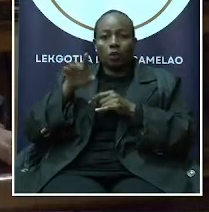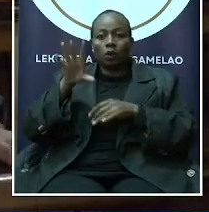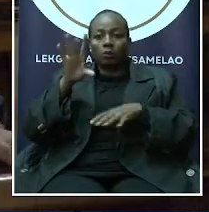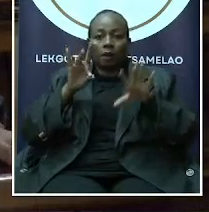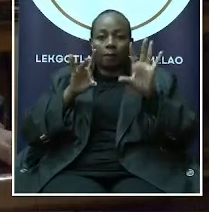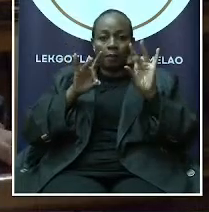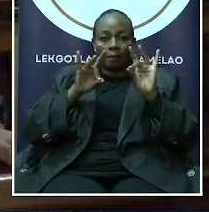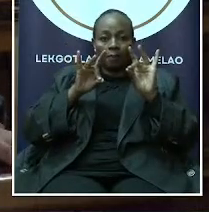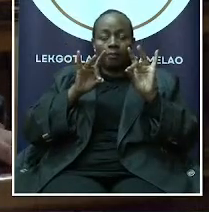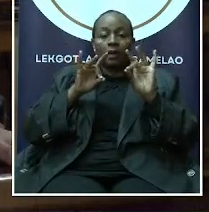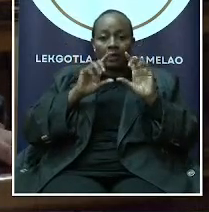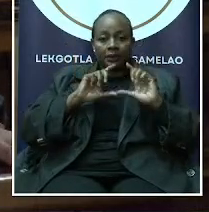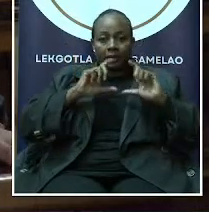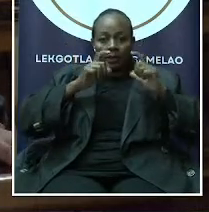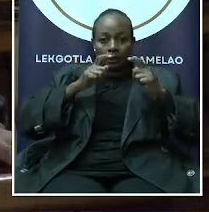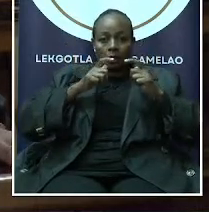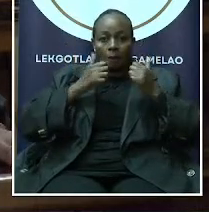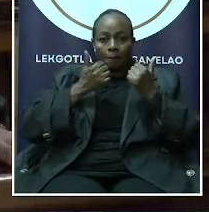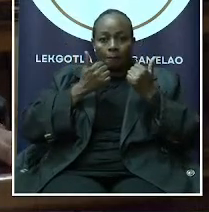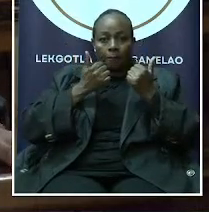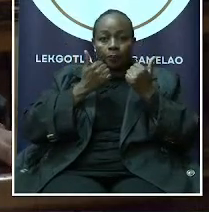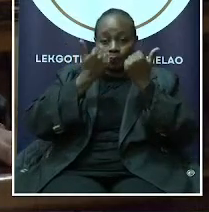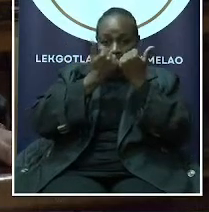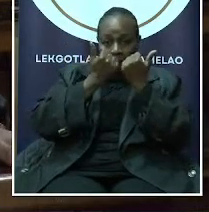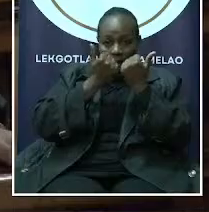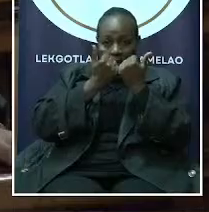of the bursaries. Now,